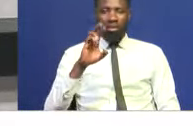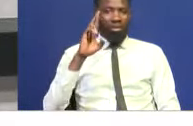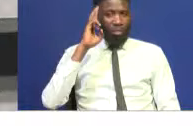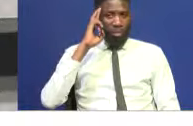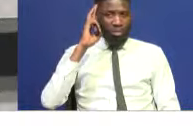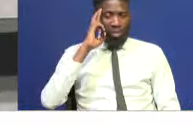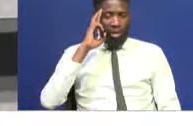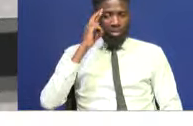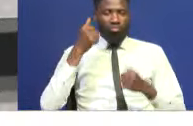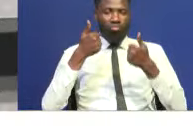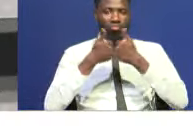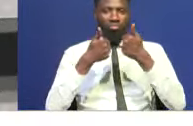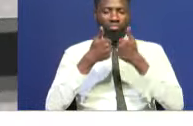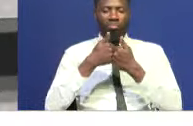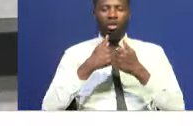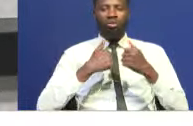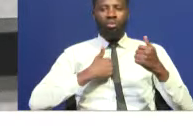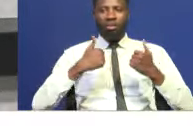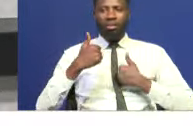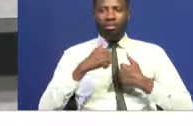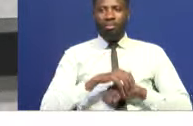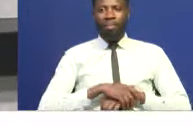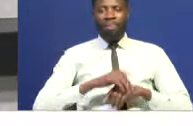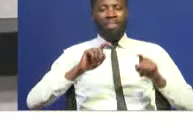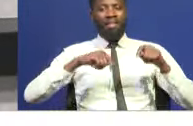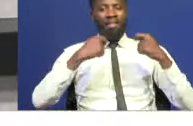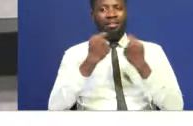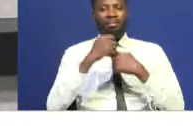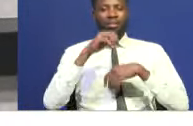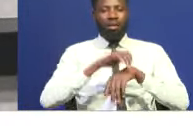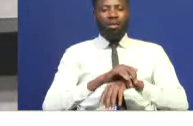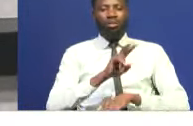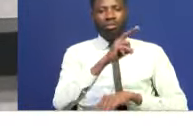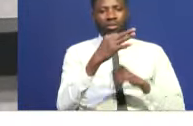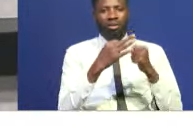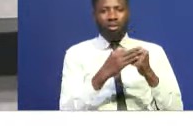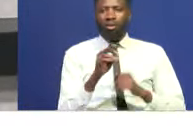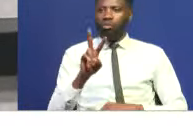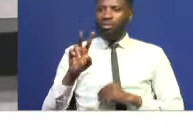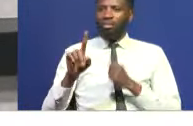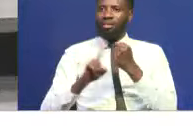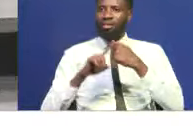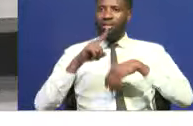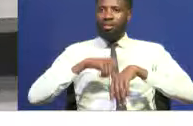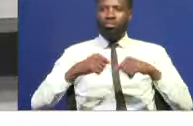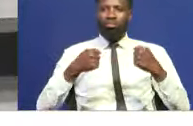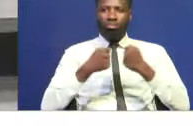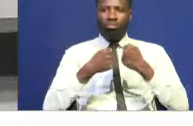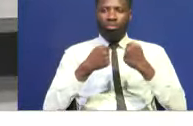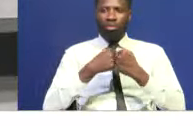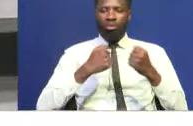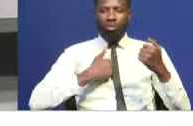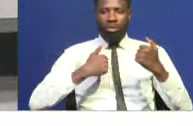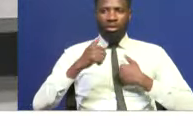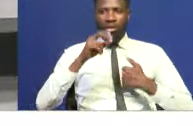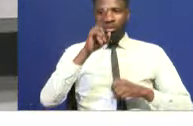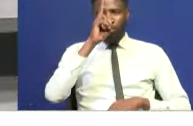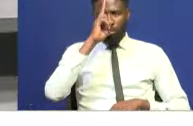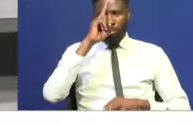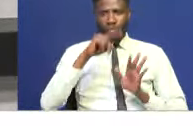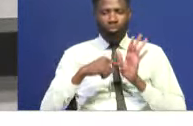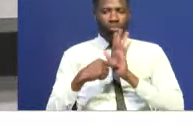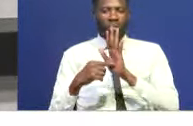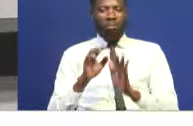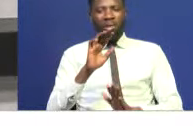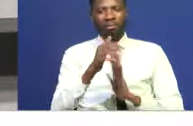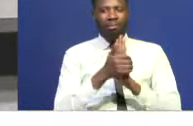a captivating and hard-fought final. The team secured a 28-26 win against defending champions Rwanda Police, showcasing their